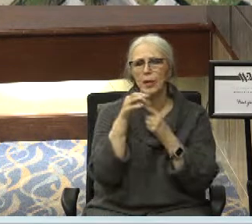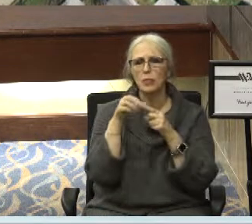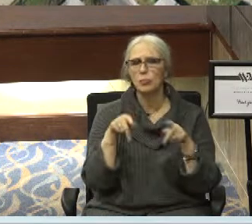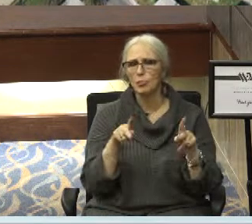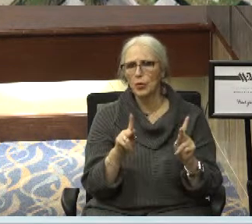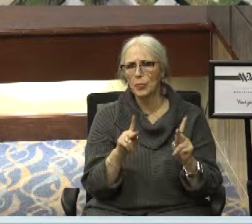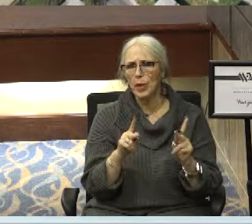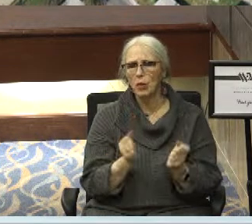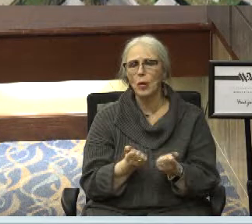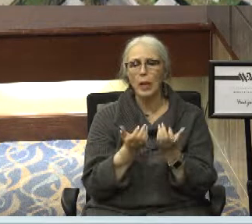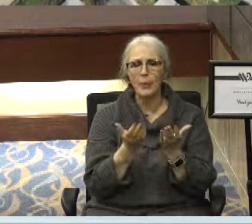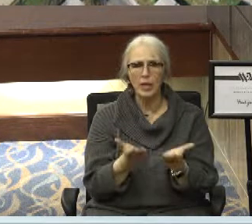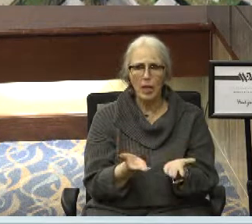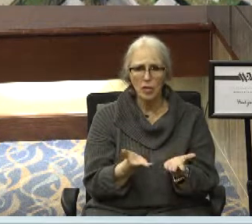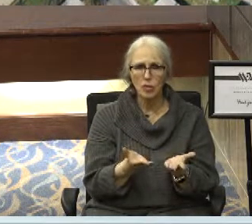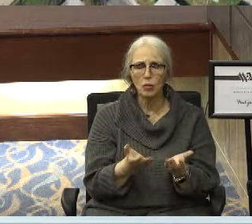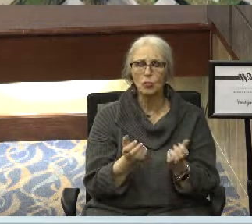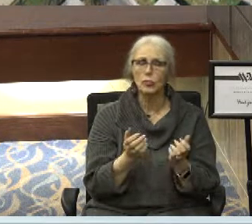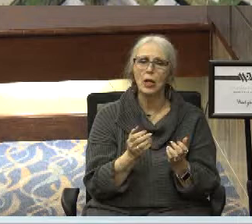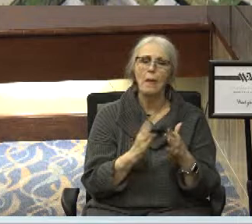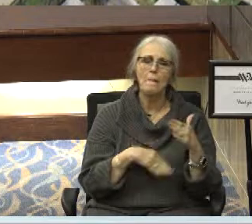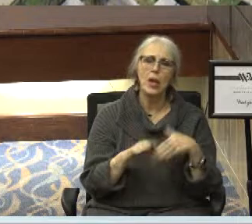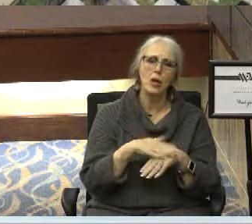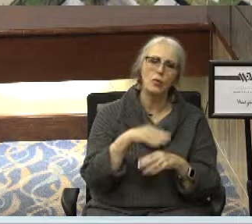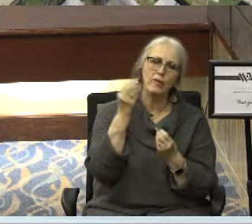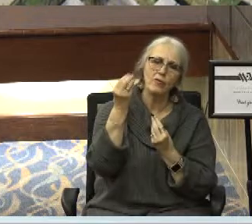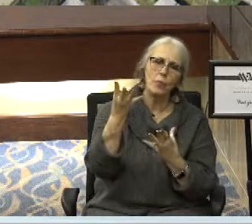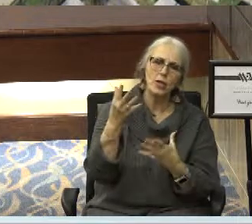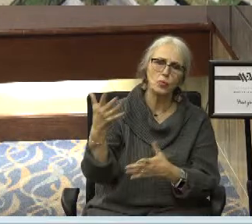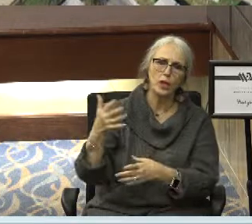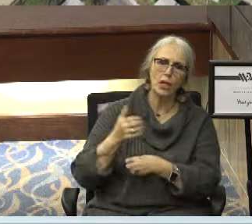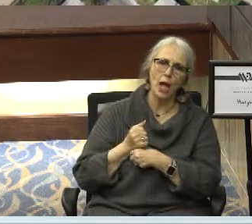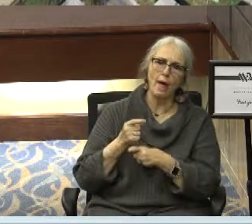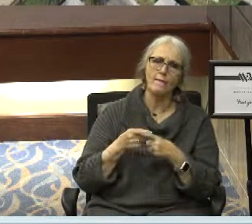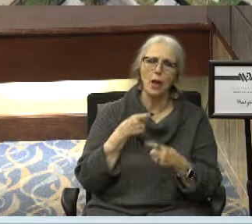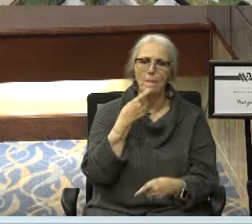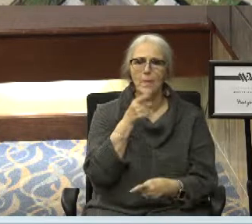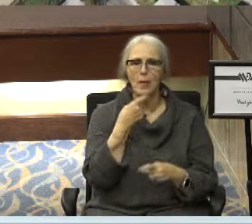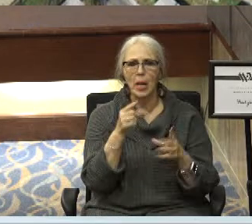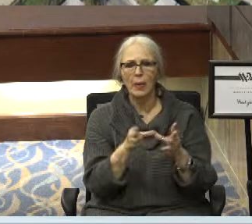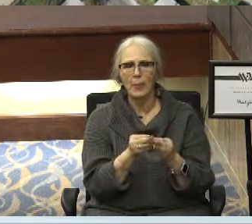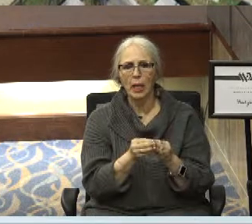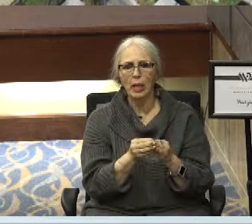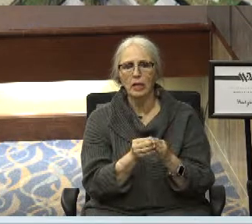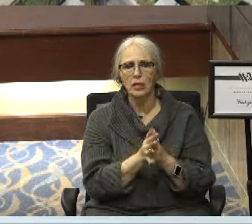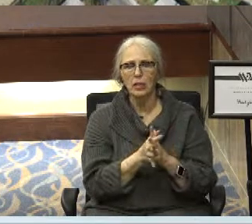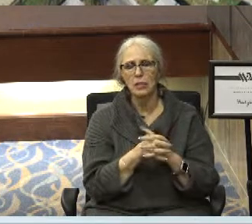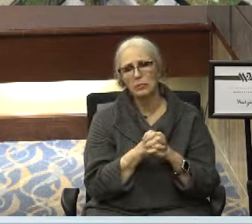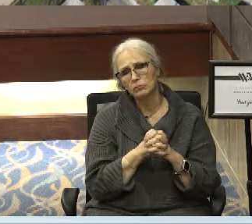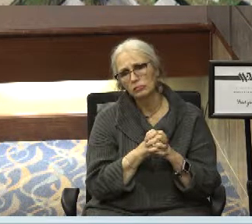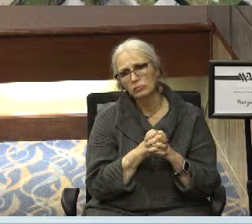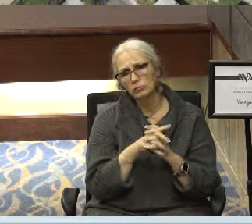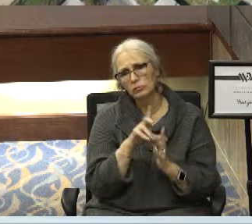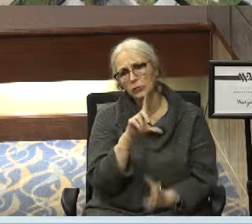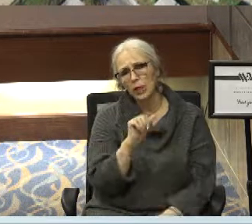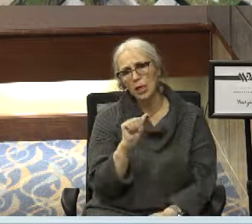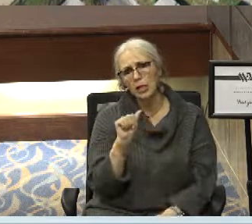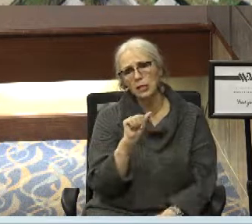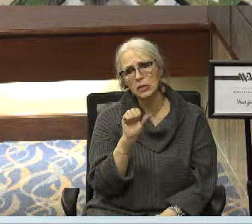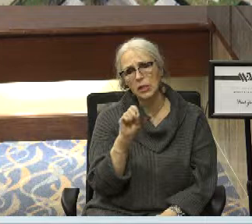recommendation based on the input we got from some of the public meetings with the LaSalle